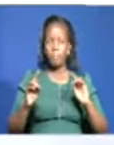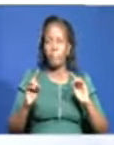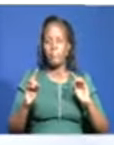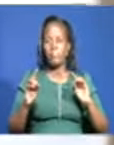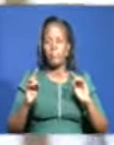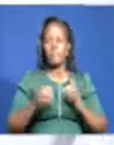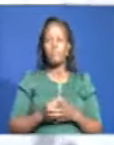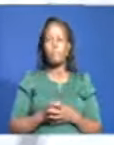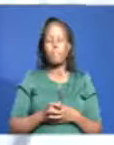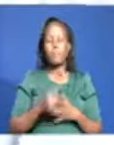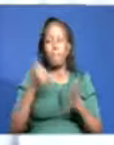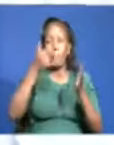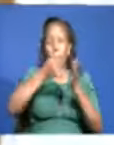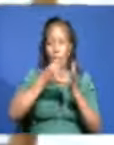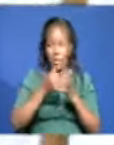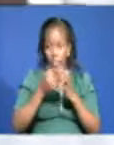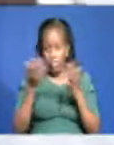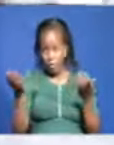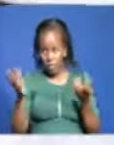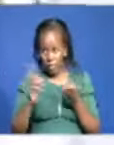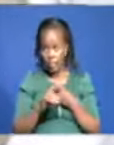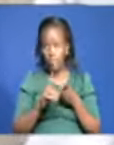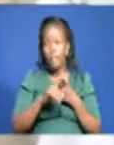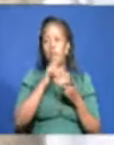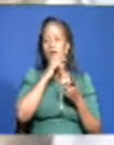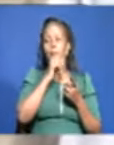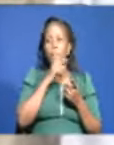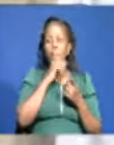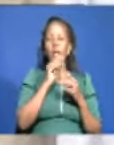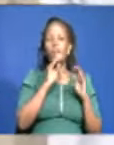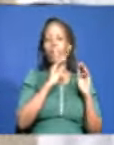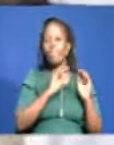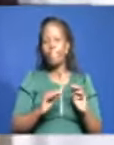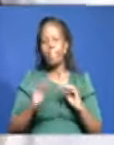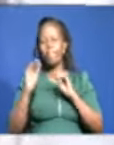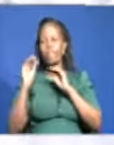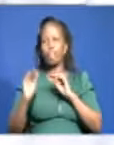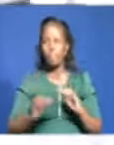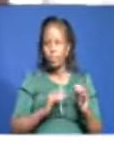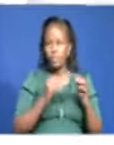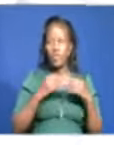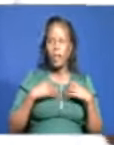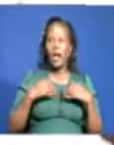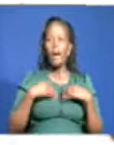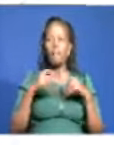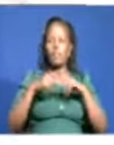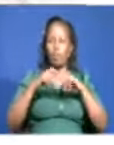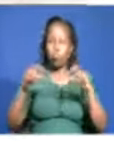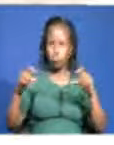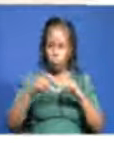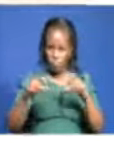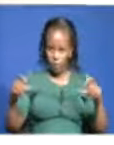It involves men standing with walking sticks and dancing to the rhythmic drum beats.